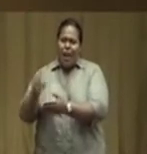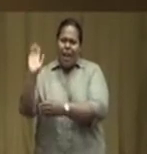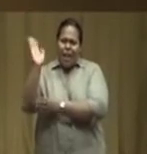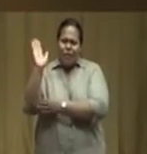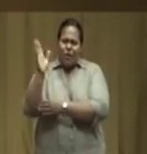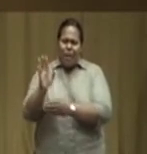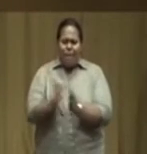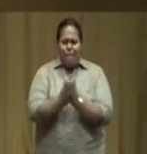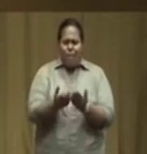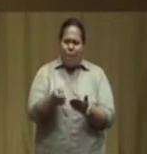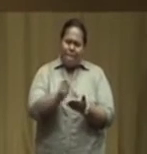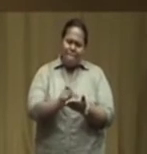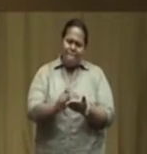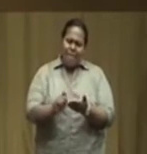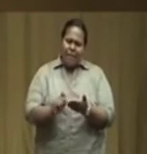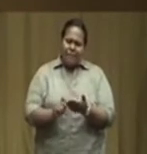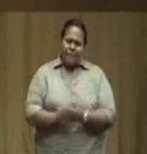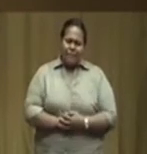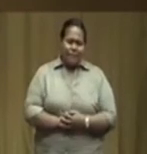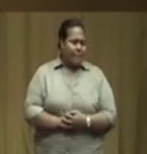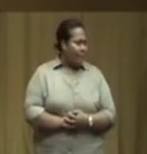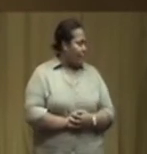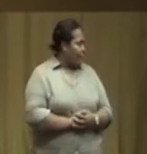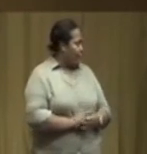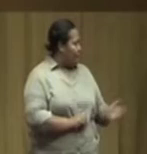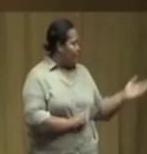pencil pen to write my notes, for instance, like this